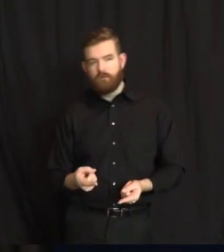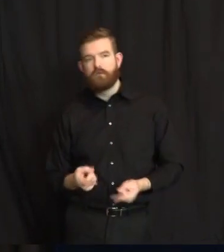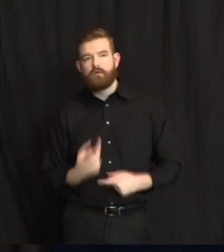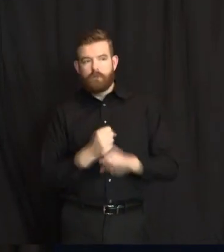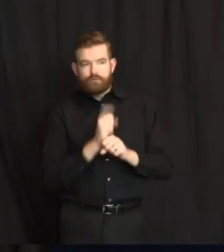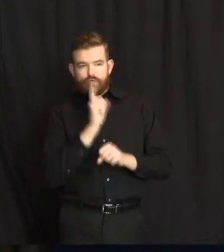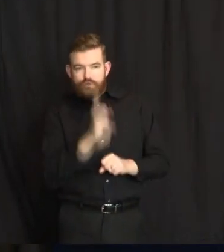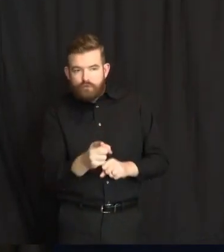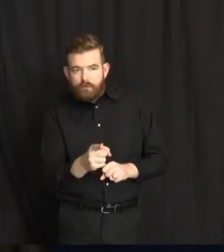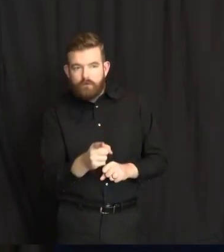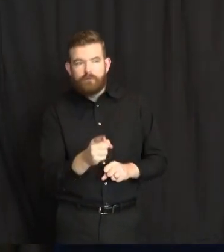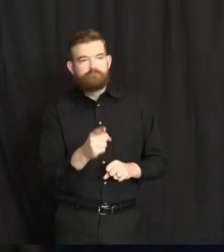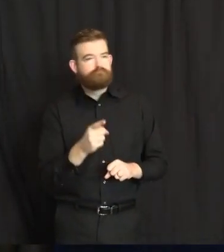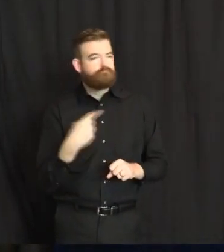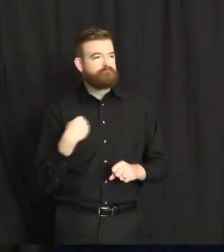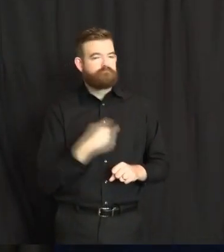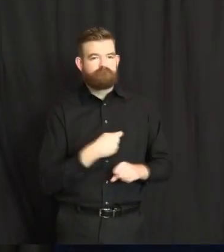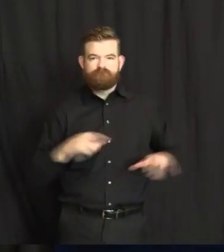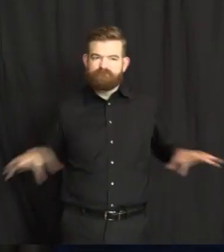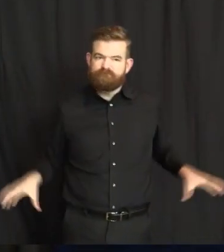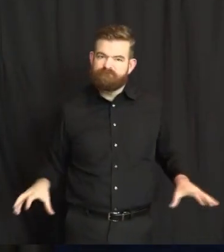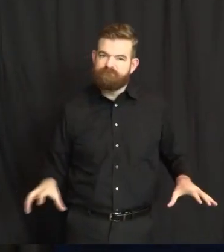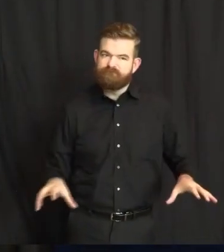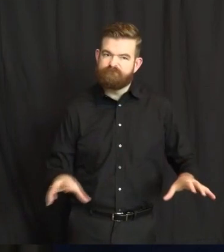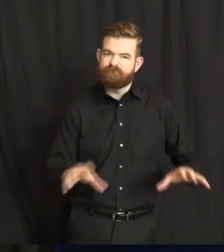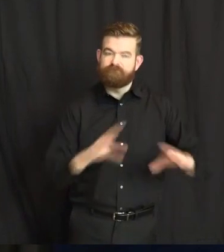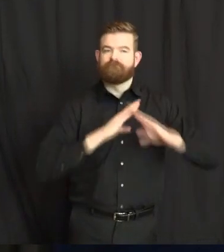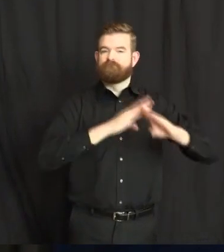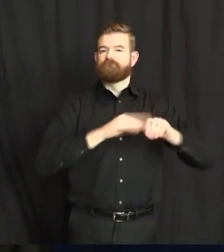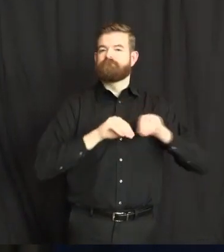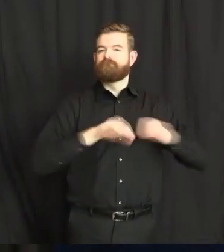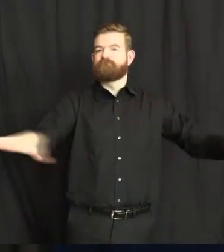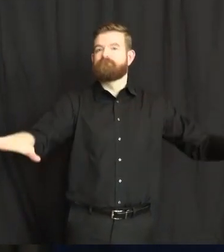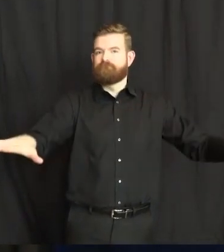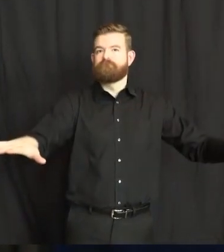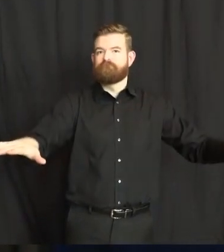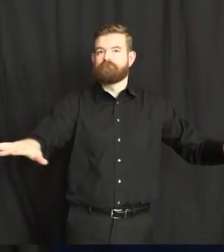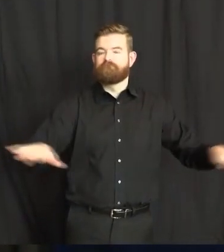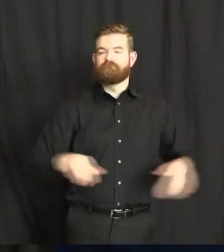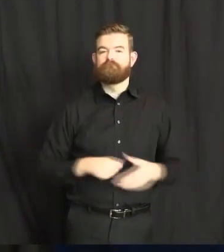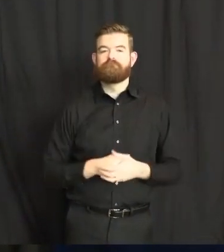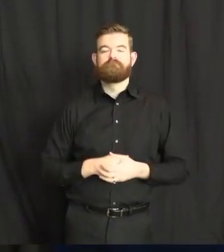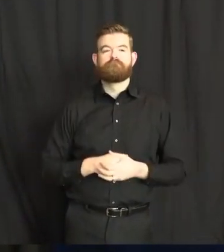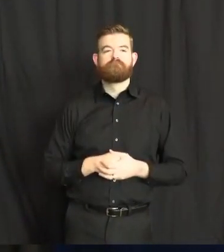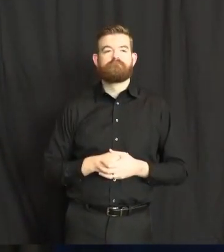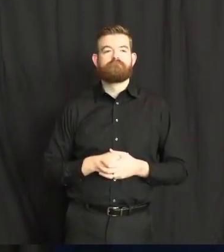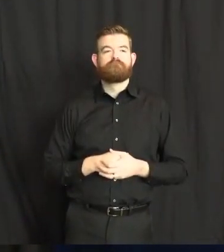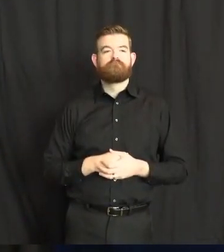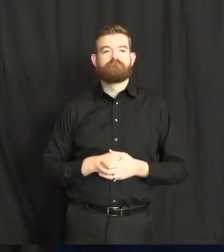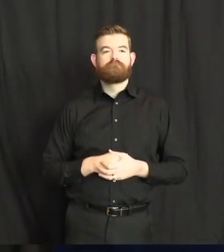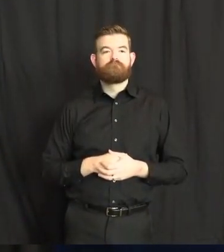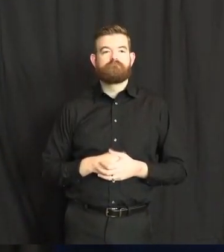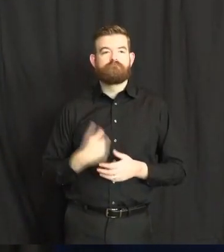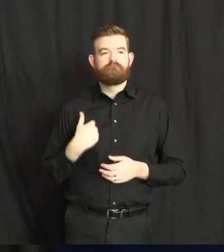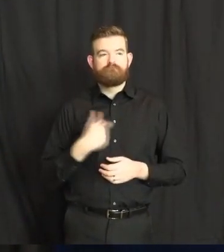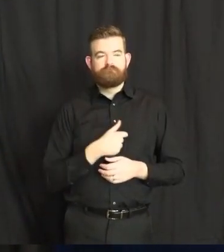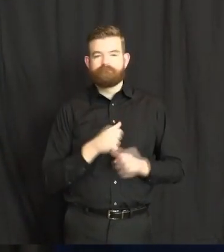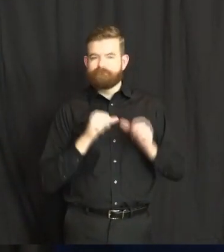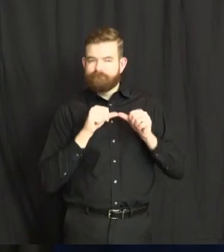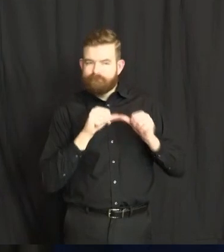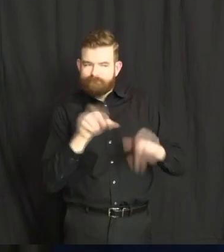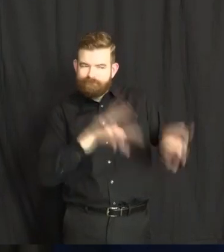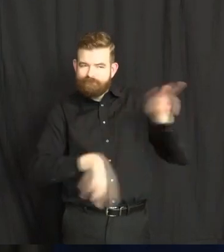as possible. We will continue to identify modifications that can be made in procedure with one thing in mind: